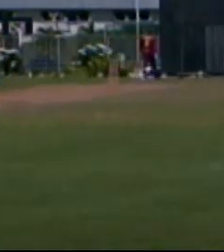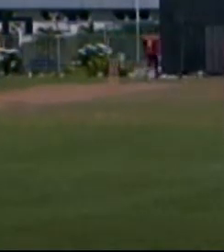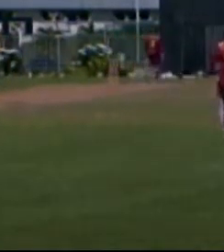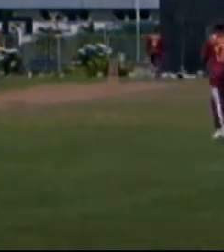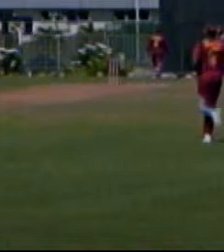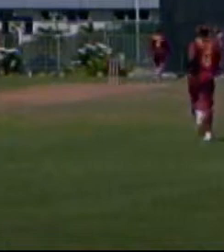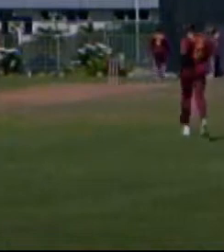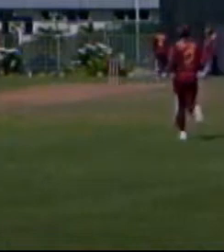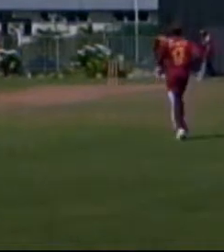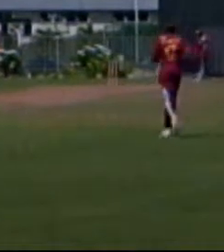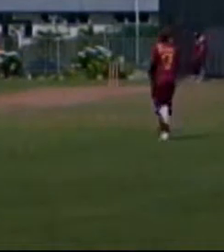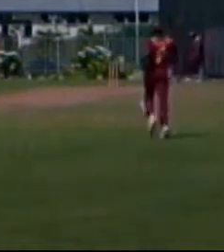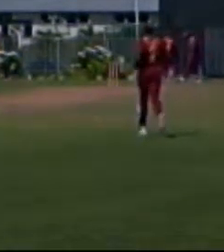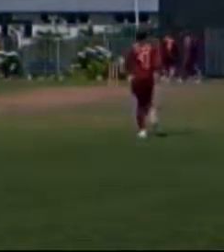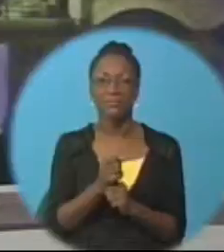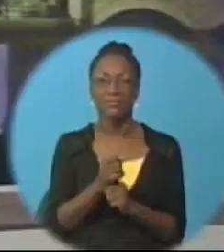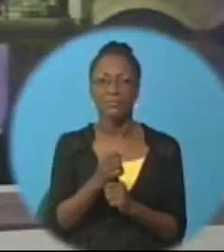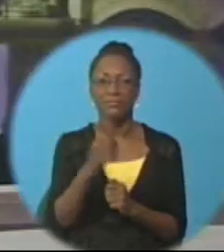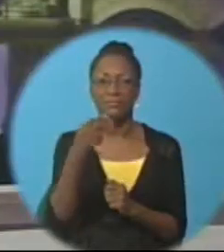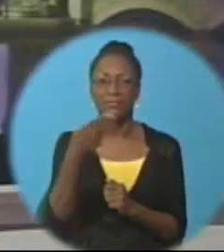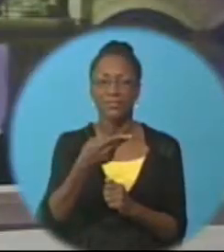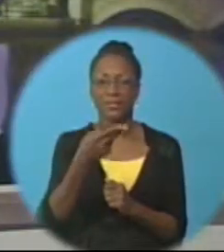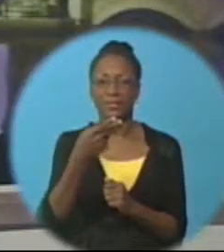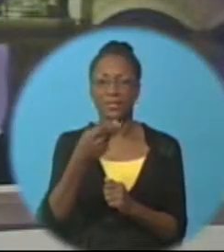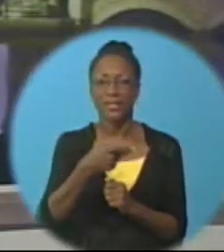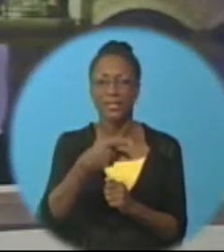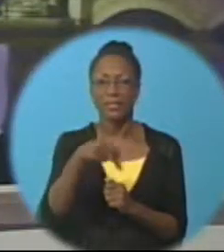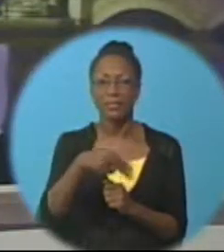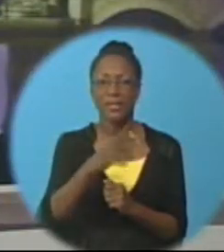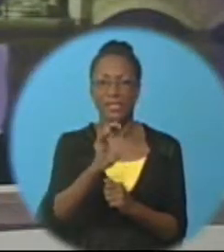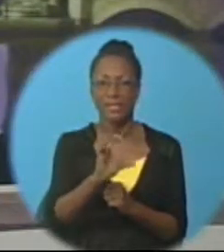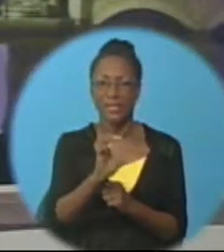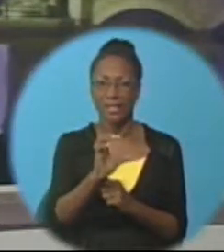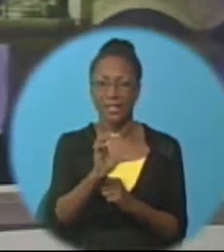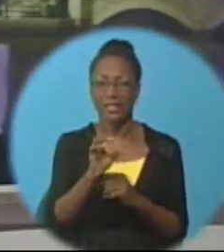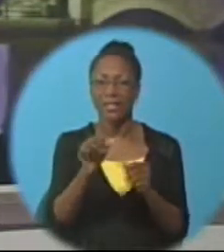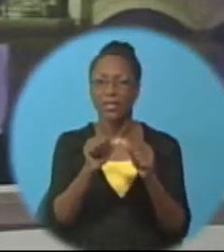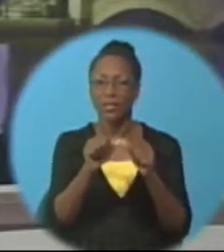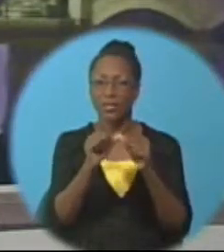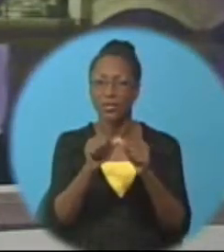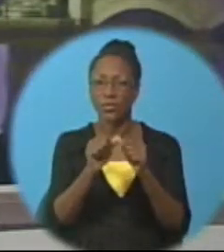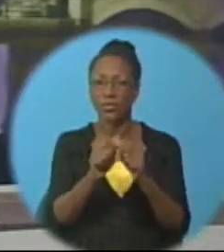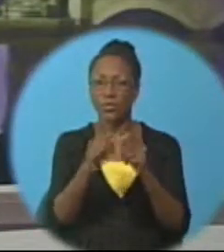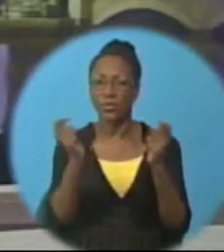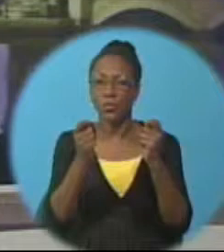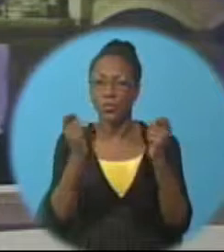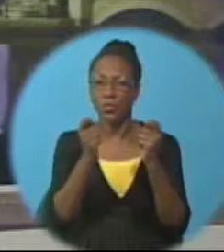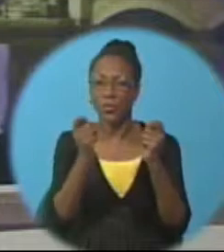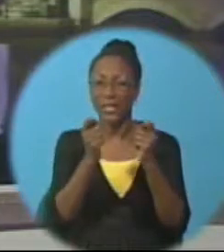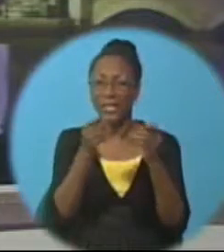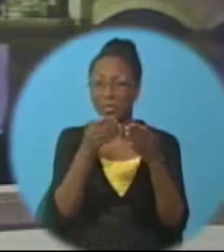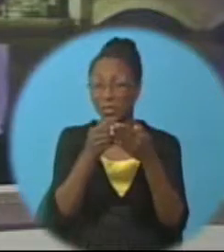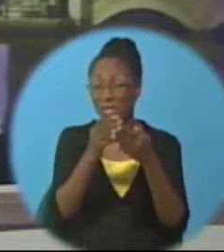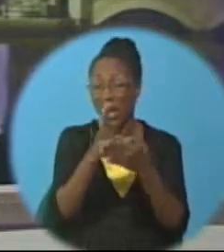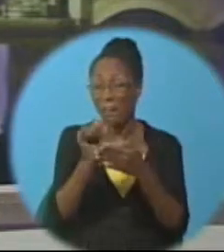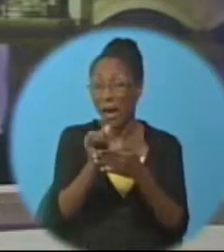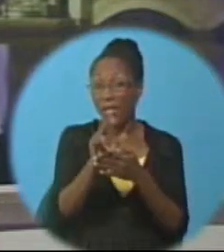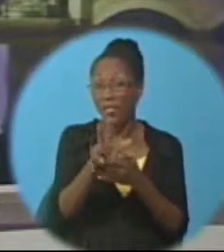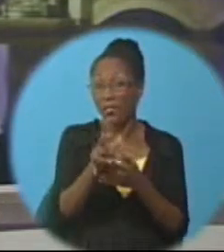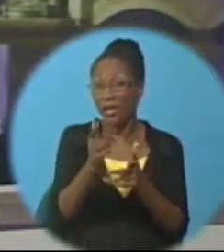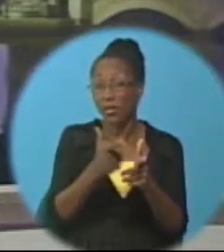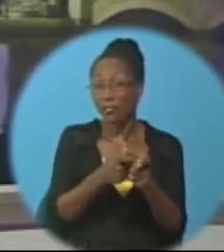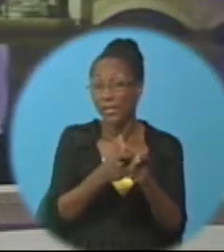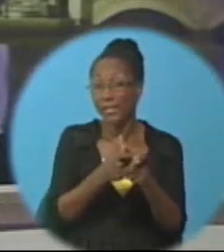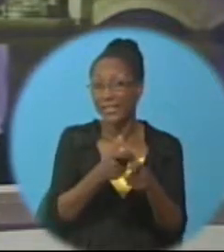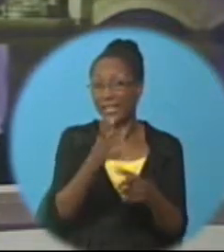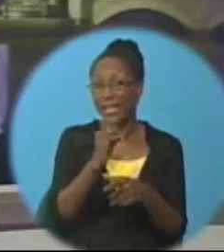Damien Best, CBC Sports. Thanks, Damien. Well, HPC went on to win a close one by just 3 runs. In reply,